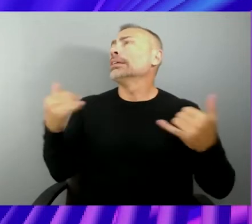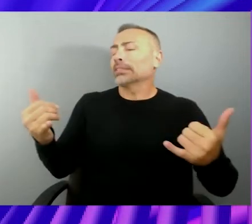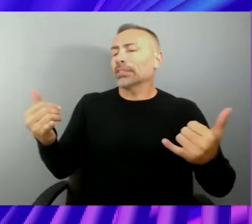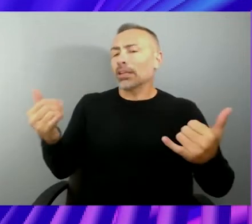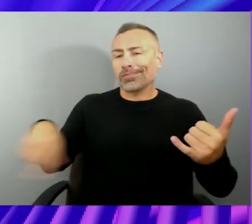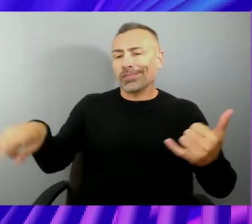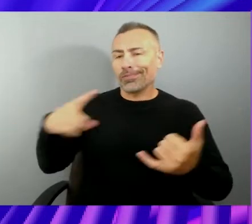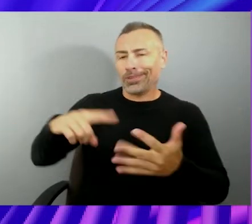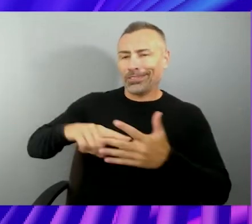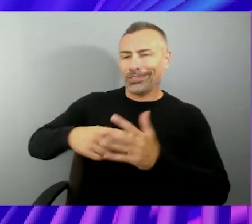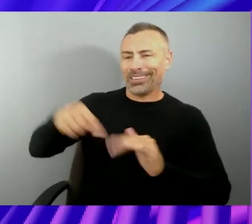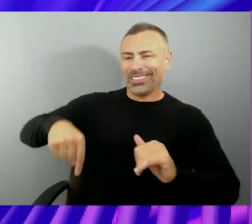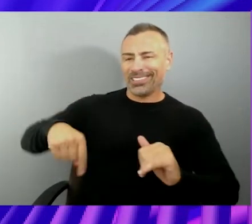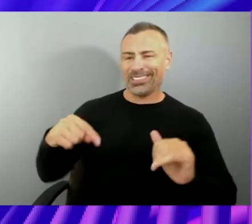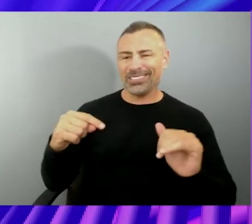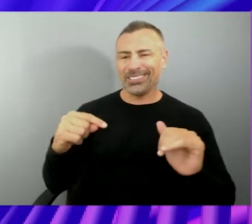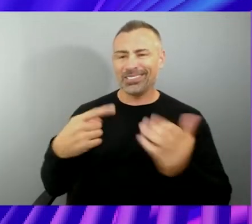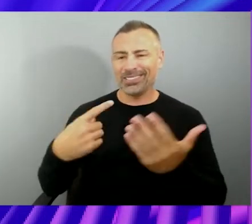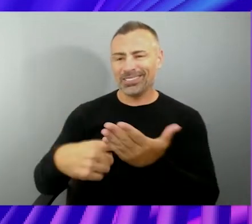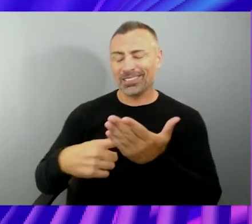the things that we found customers struggled with.